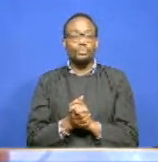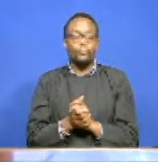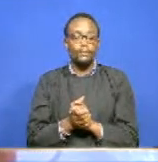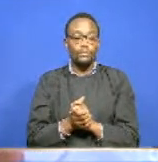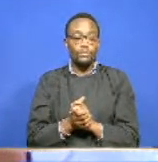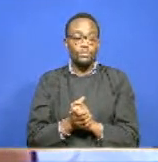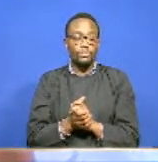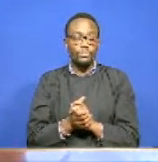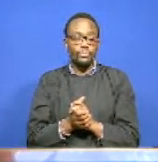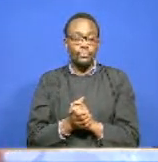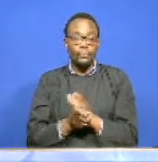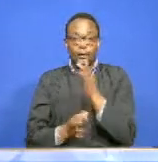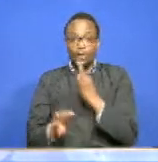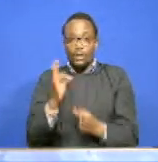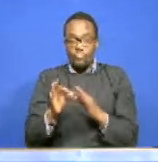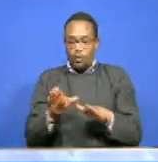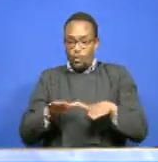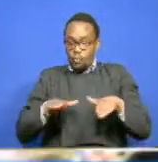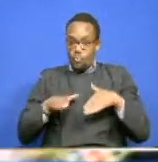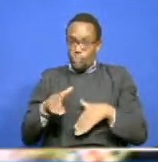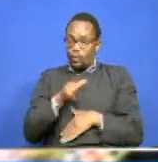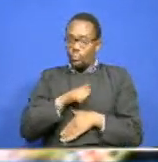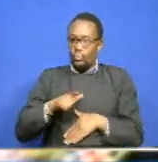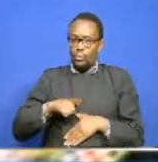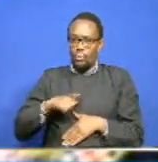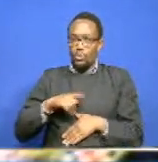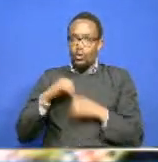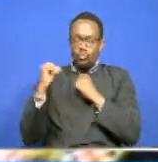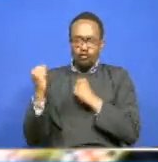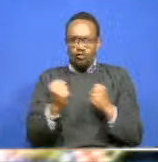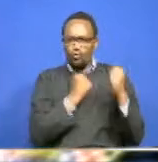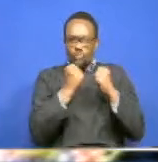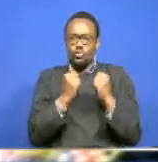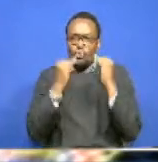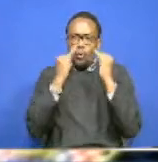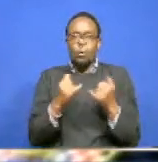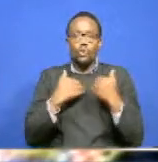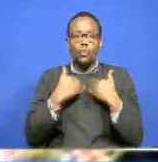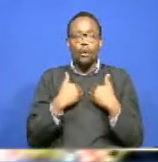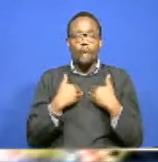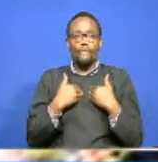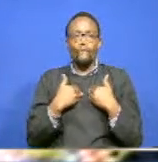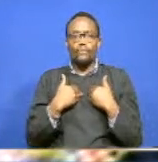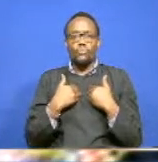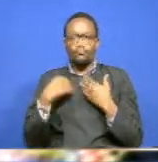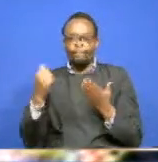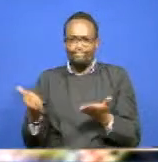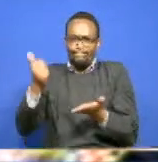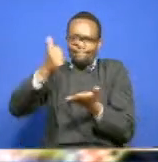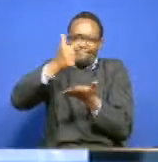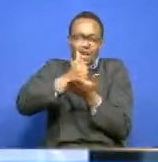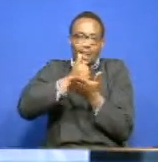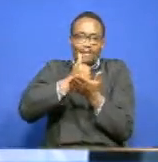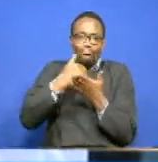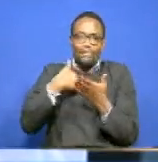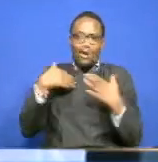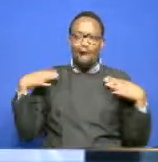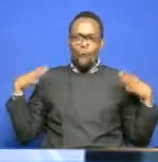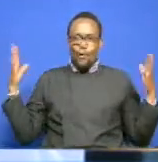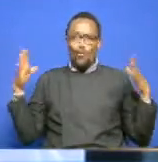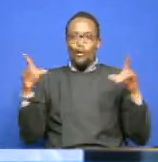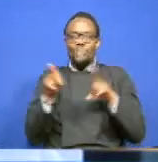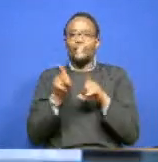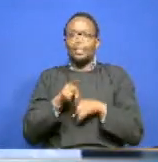Those that wait upon the Lord have their strength renewed. They rise up with wings as